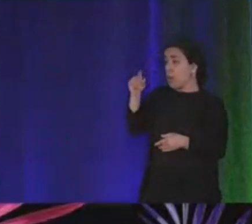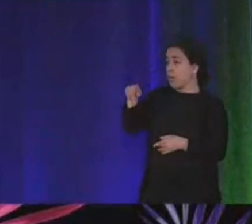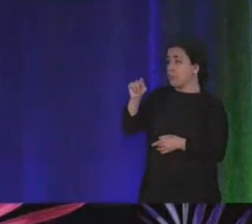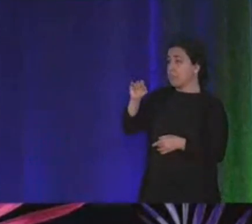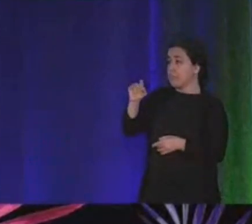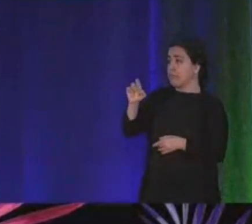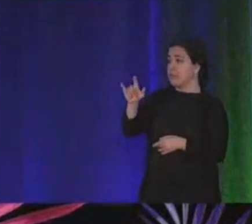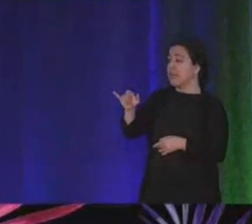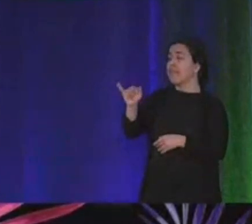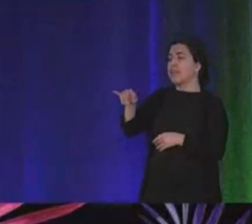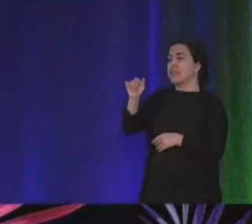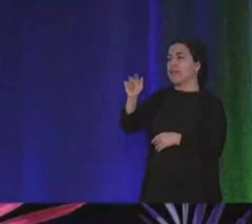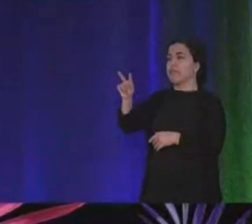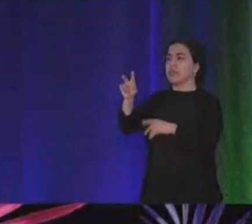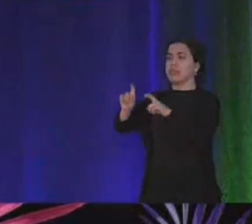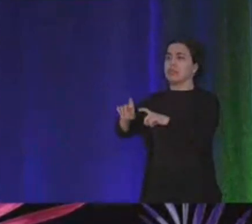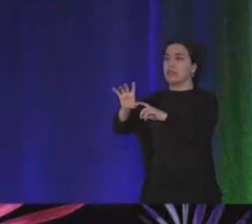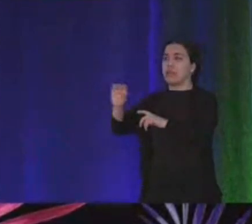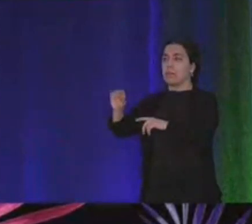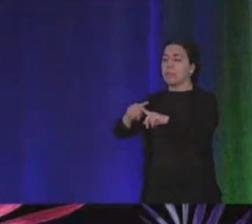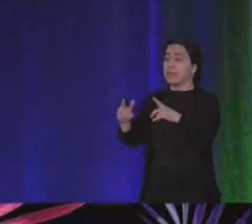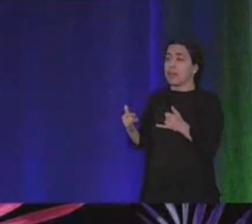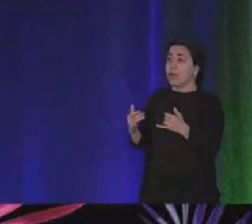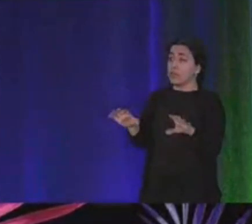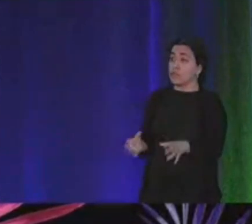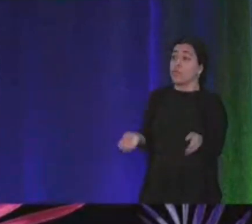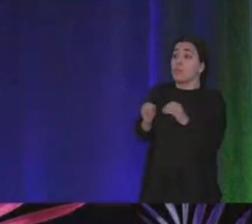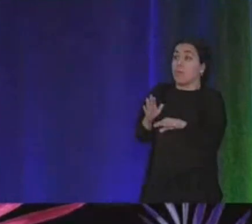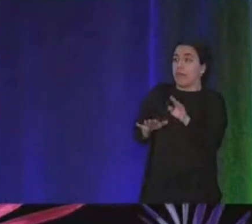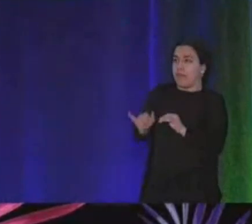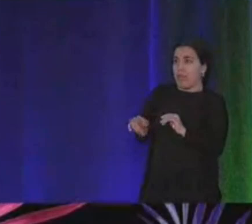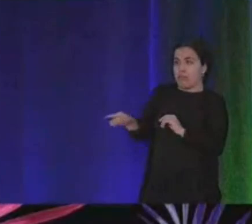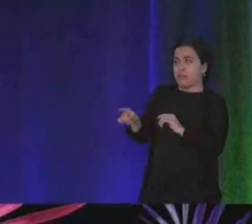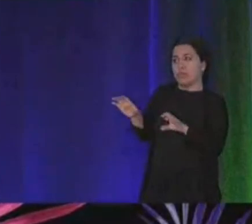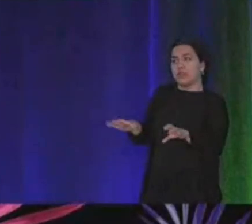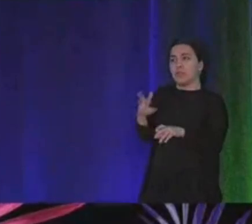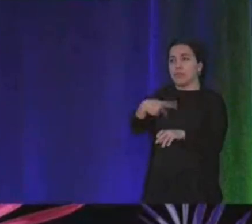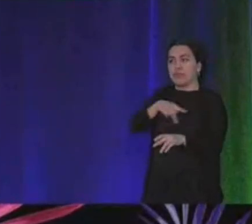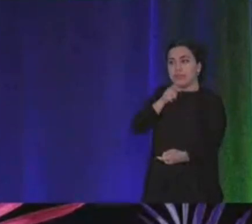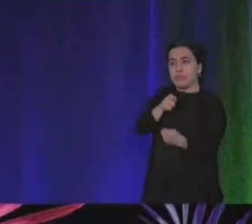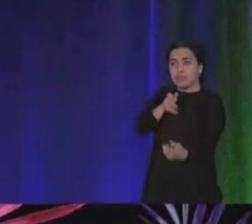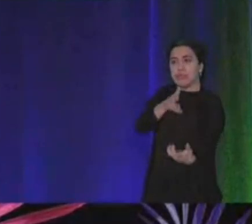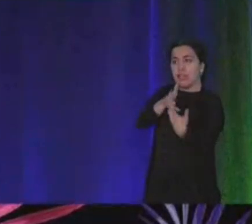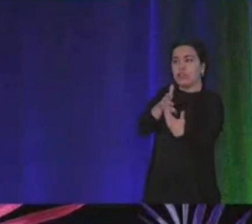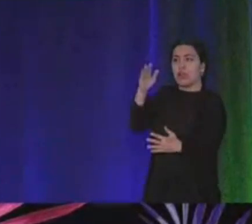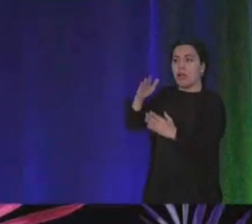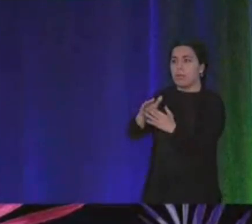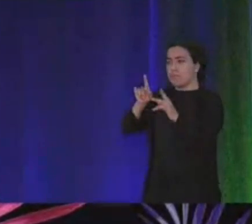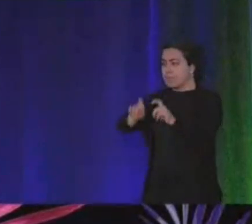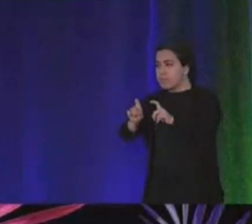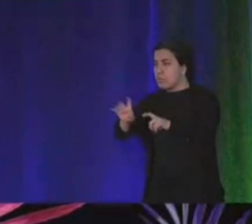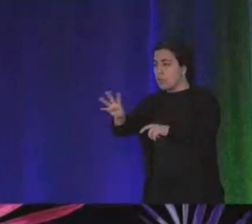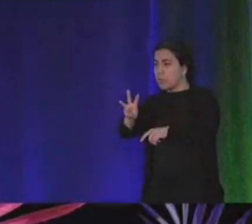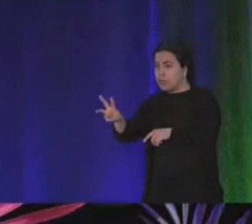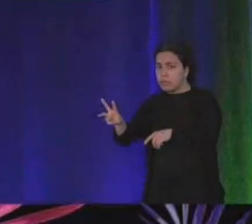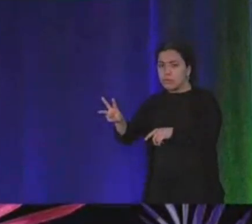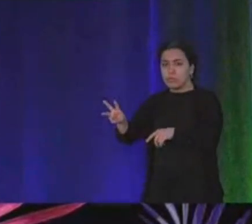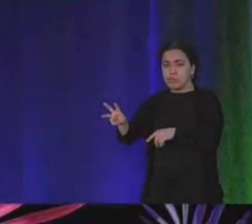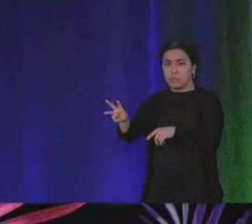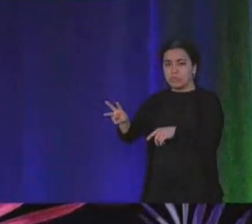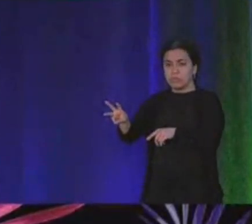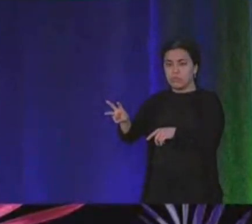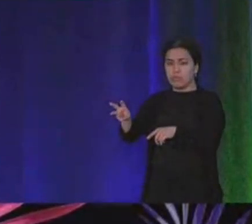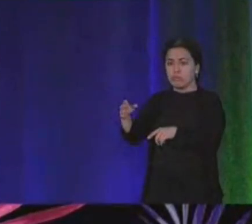testing company, but we actually do more than that now. So we do like personalization, optimization of website, and we even have like